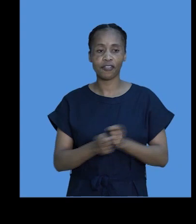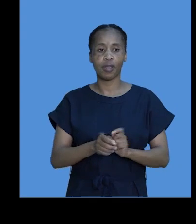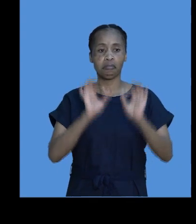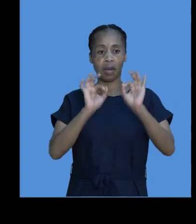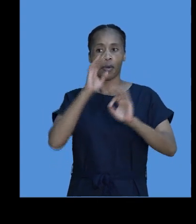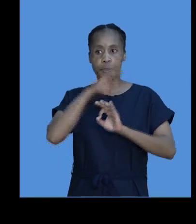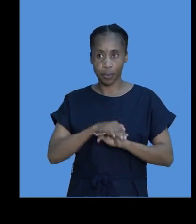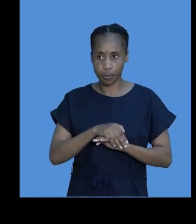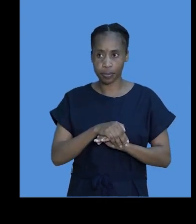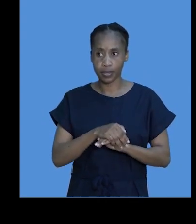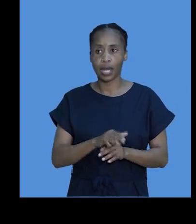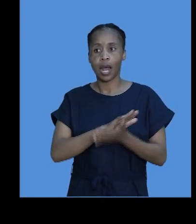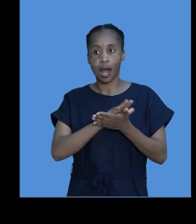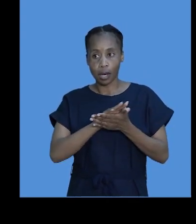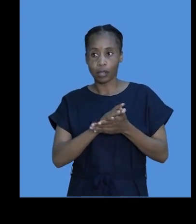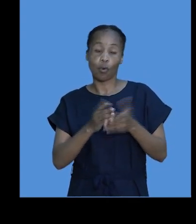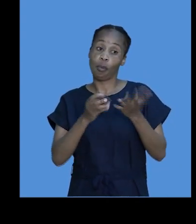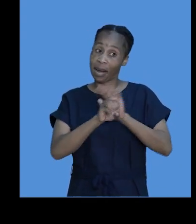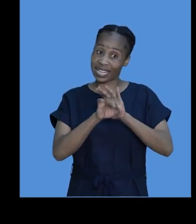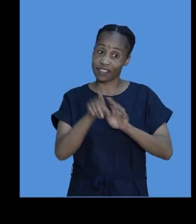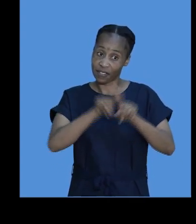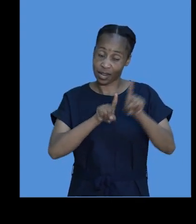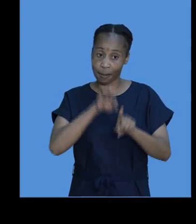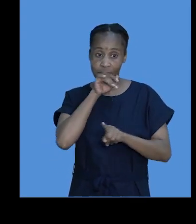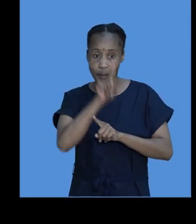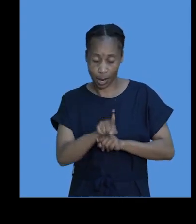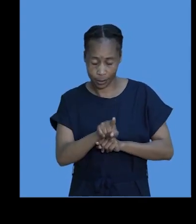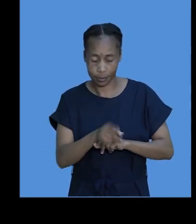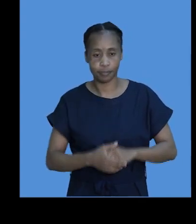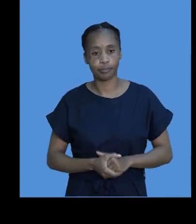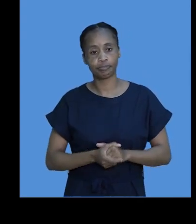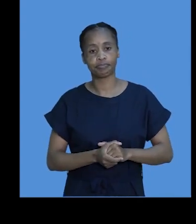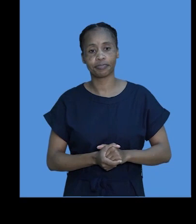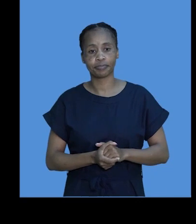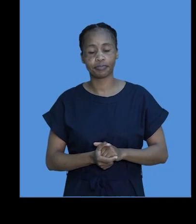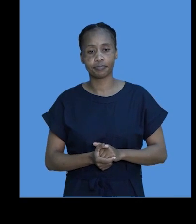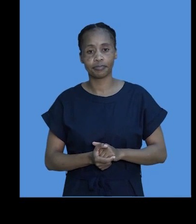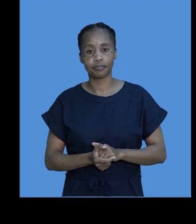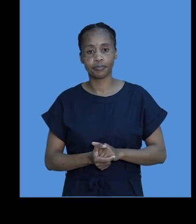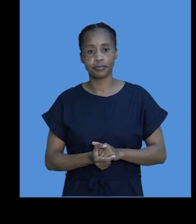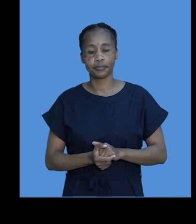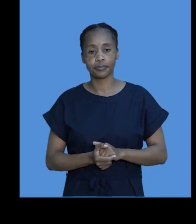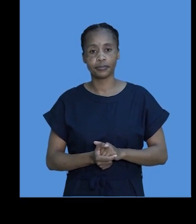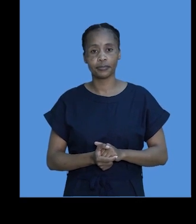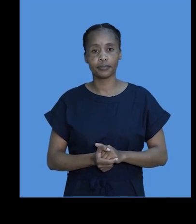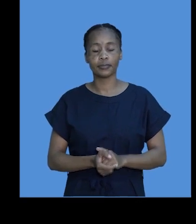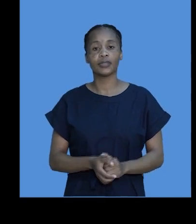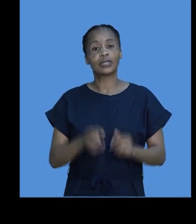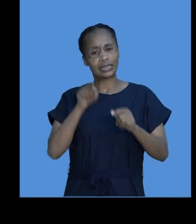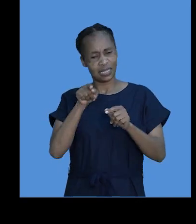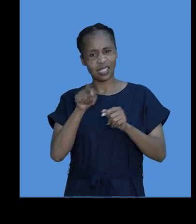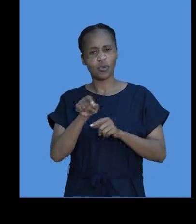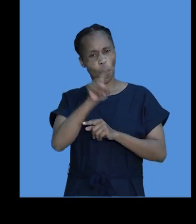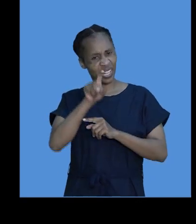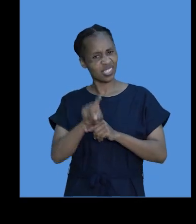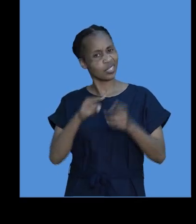to discuss productive inefficiency and also allocative inefficiency in terms of market failure there. For this type of a